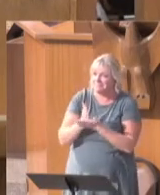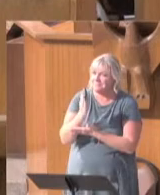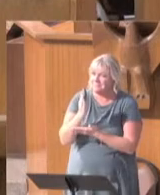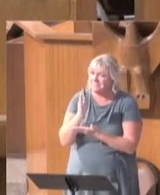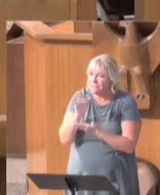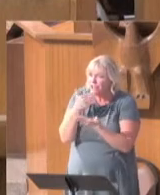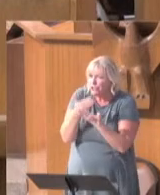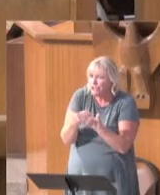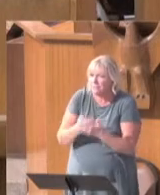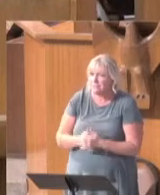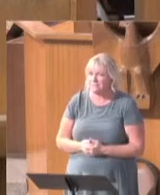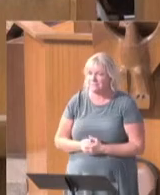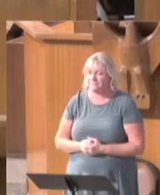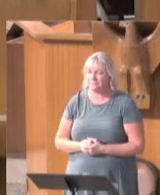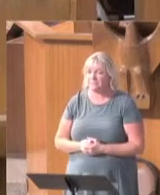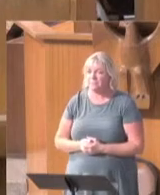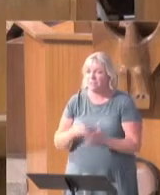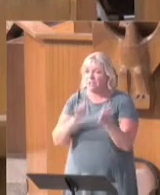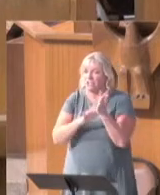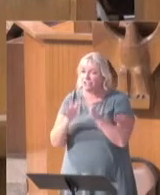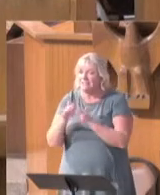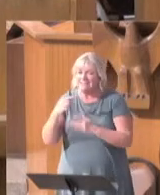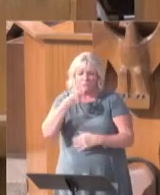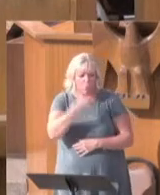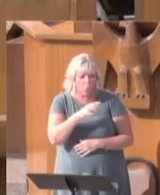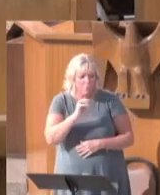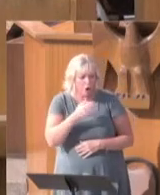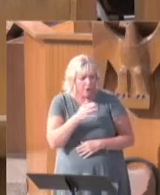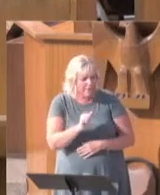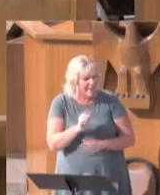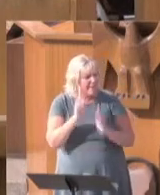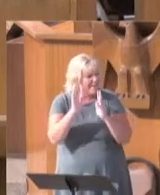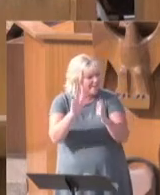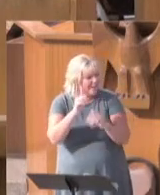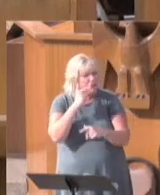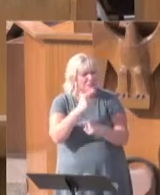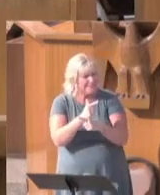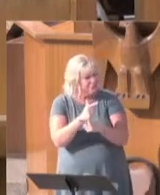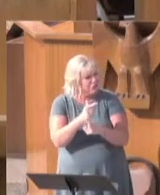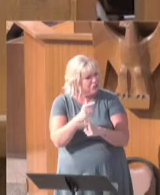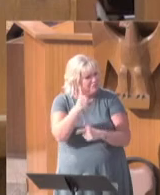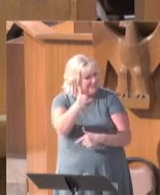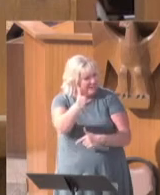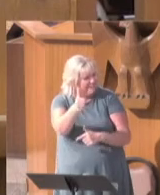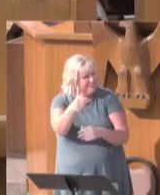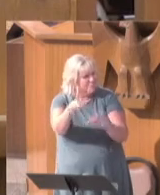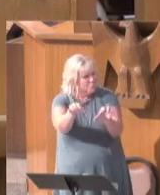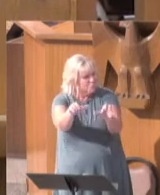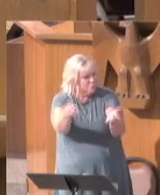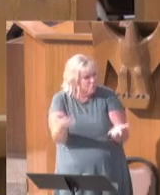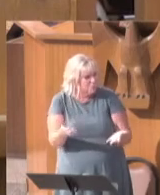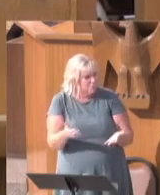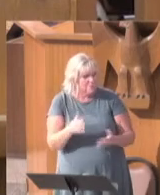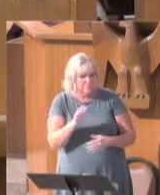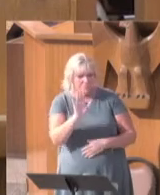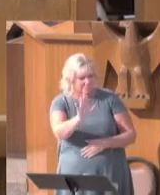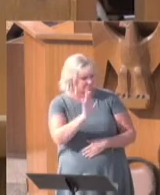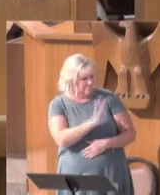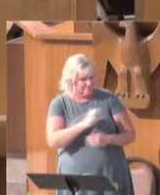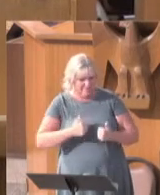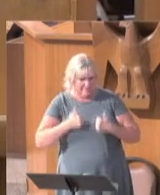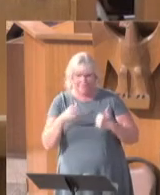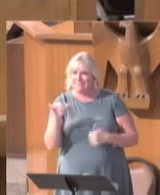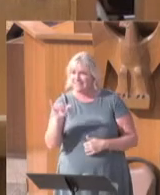good. He's telling Martha to let Mary be Mary. She isn't called to the same life that Martha